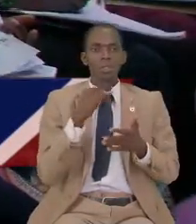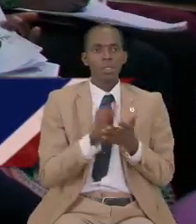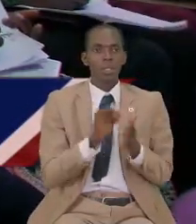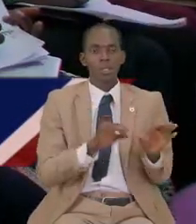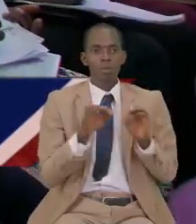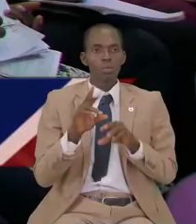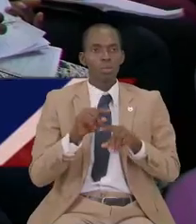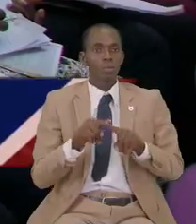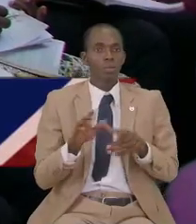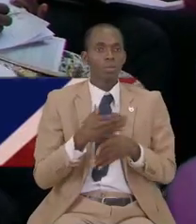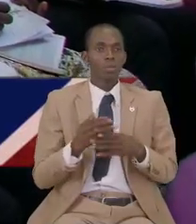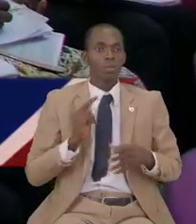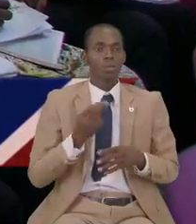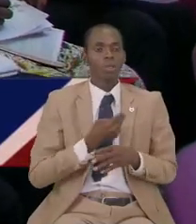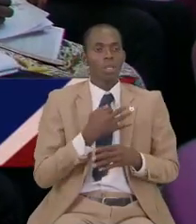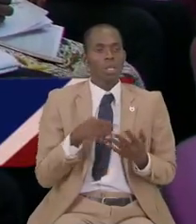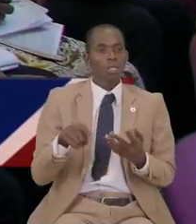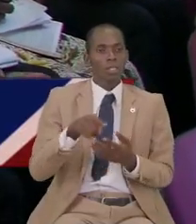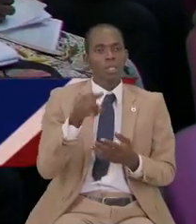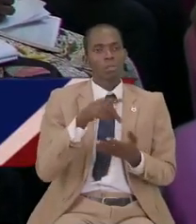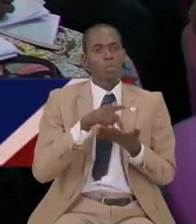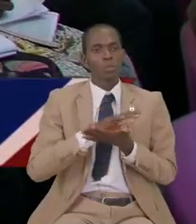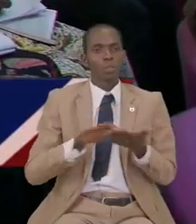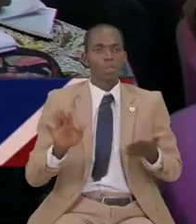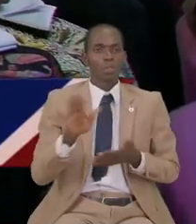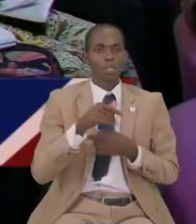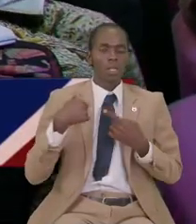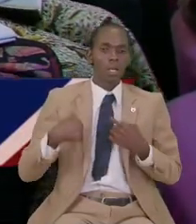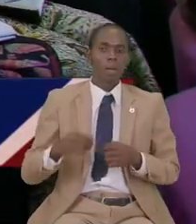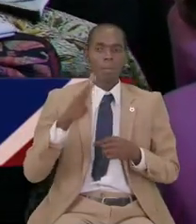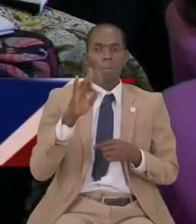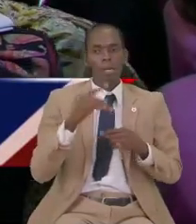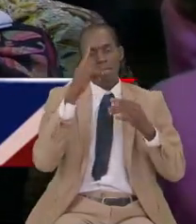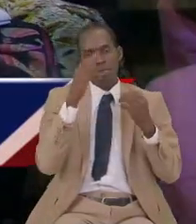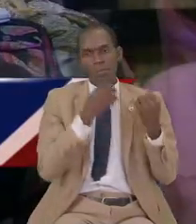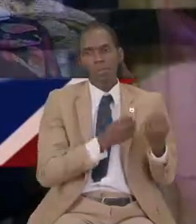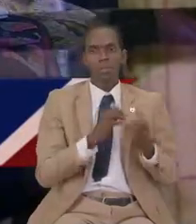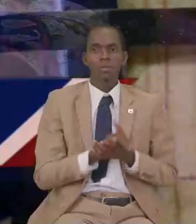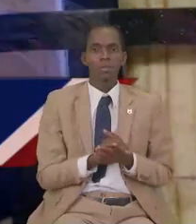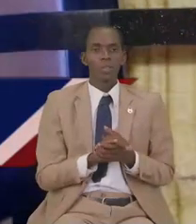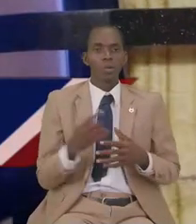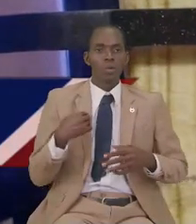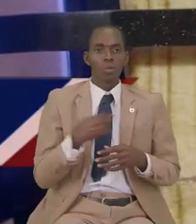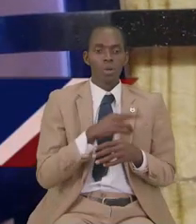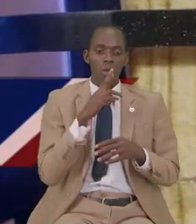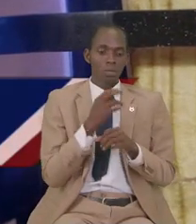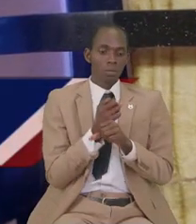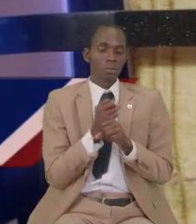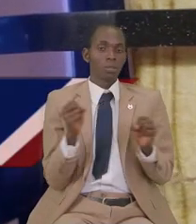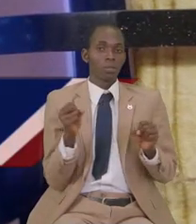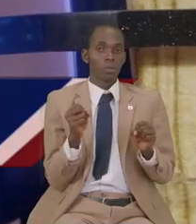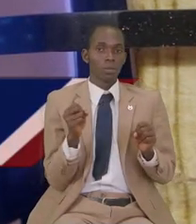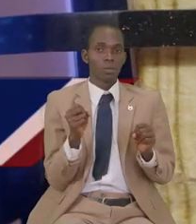them Gentiles, purifying their hearts by faith. We're saved and